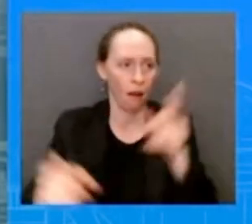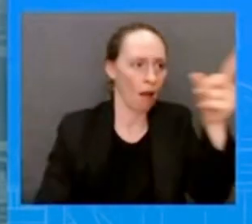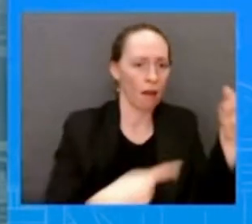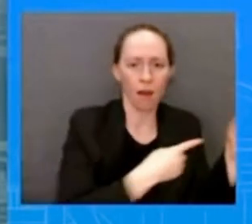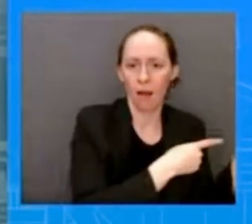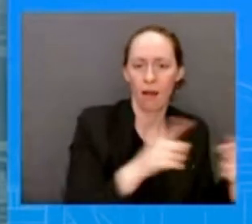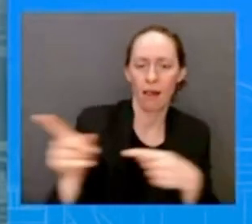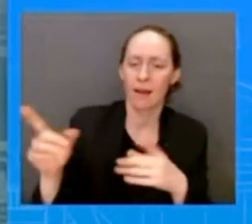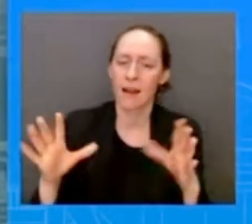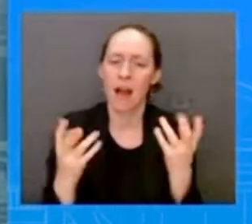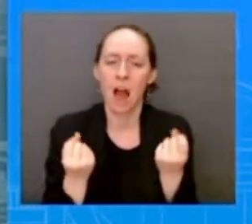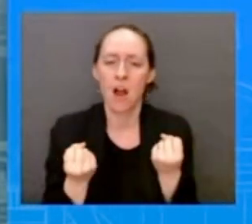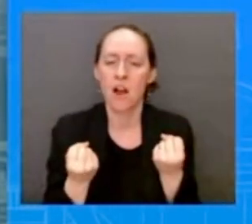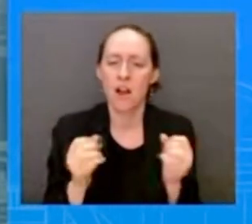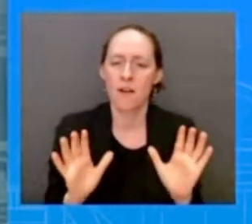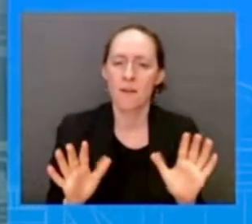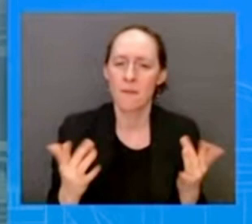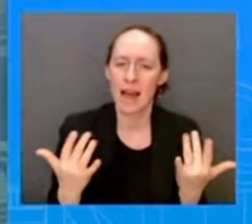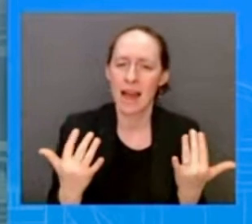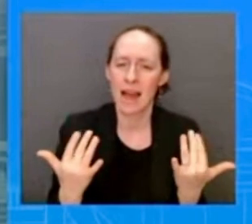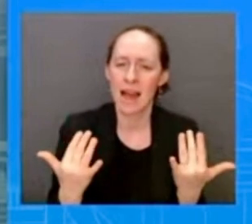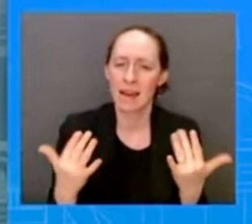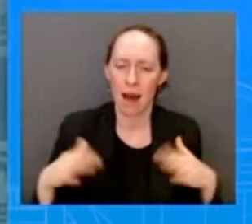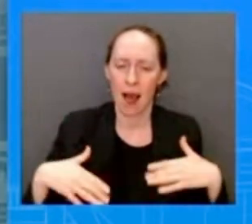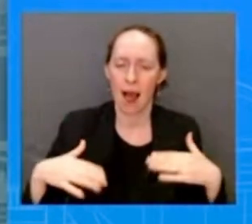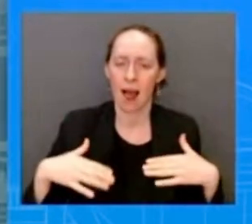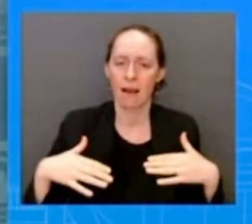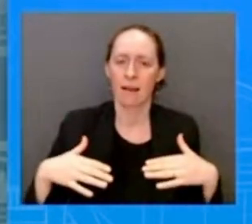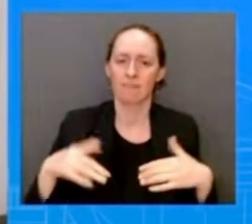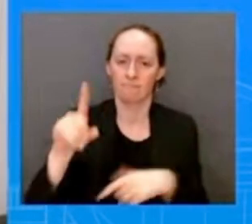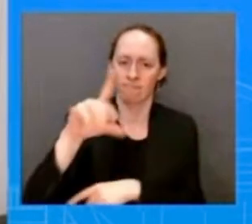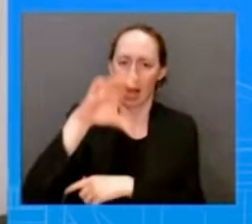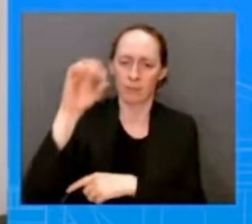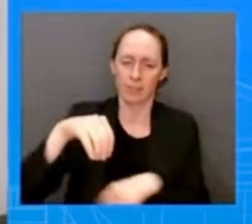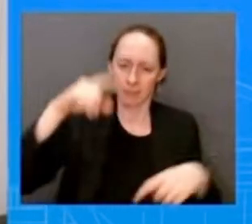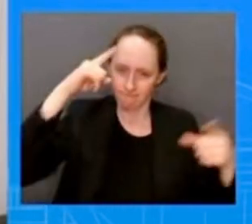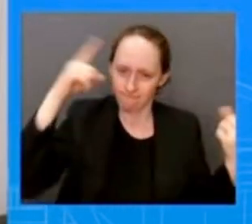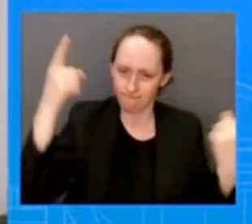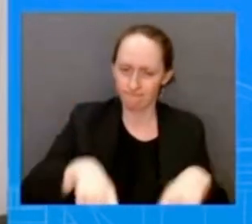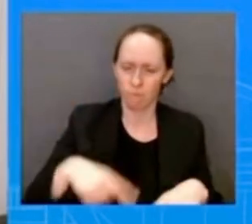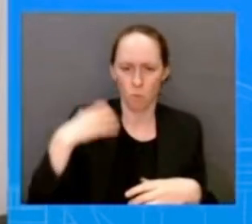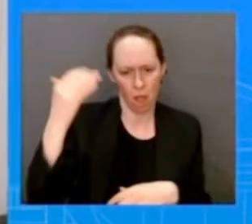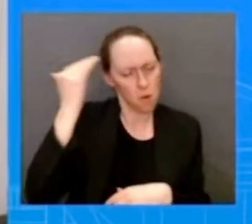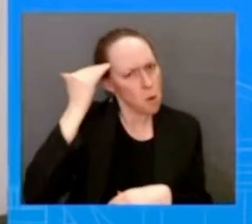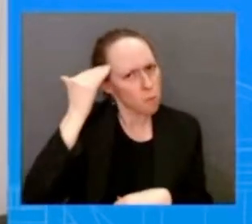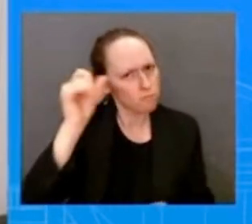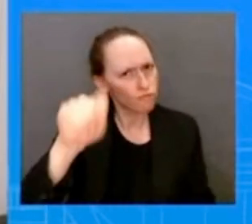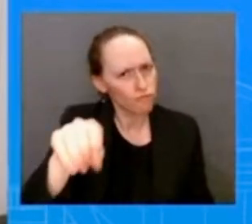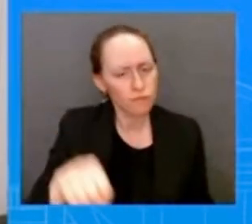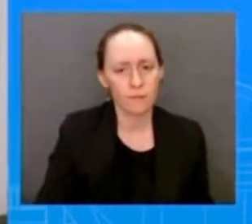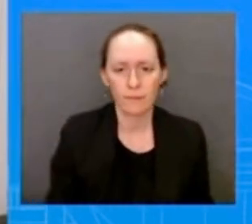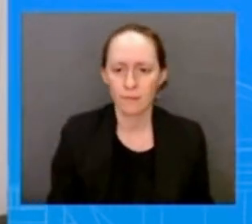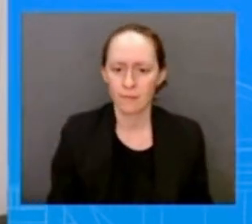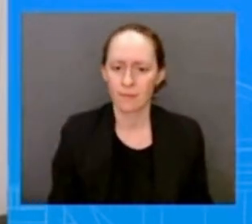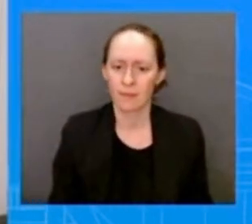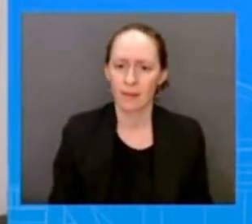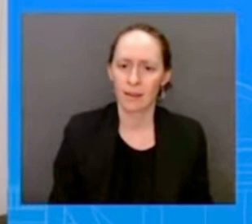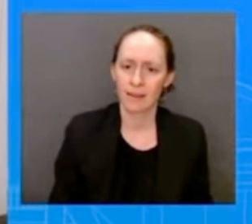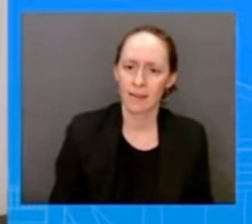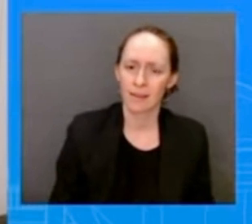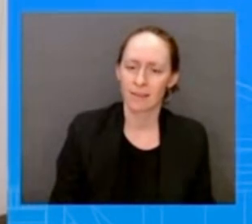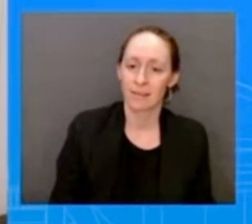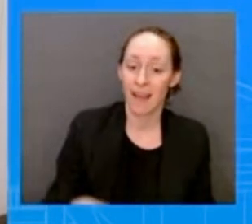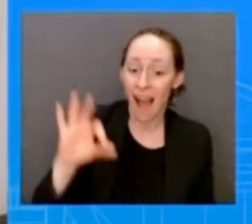origins were so that we can work to better prevent a future pandemic. But we've got the FBI director saying most likely a potential